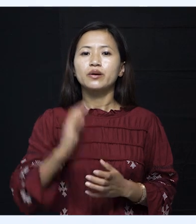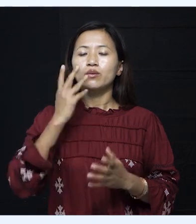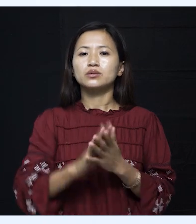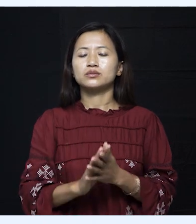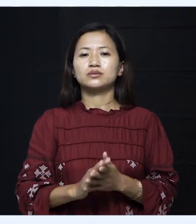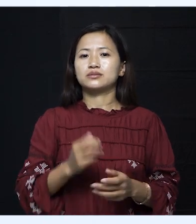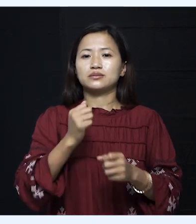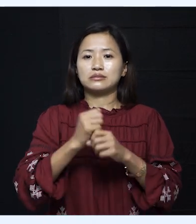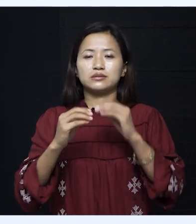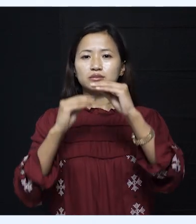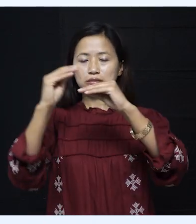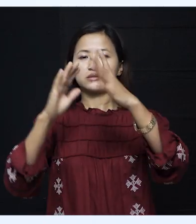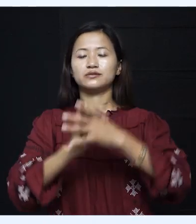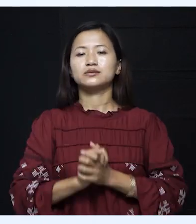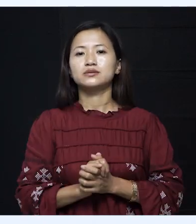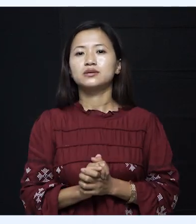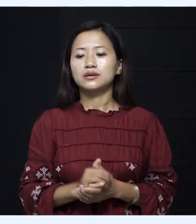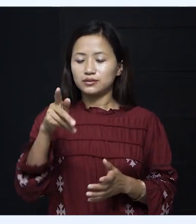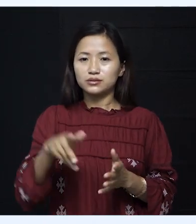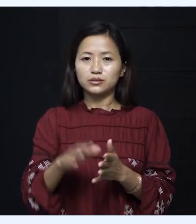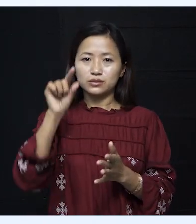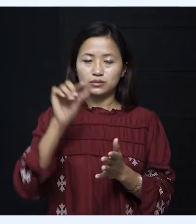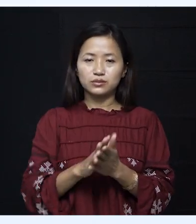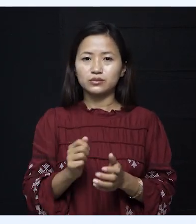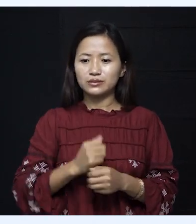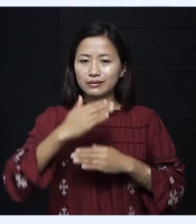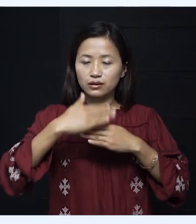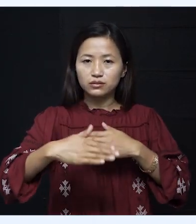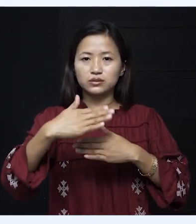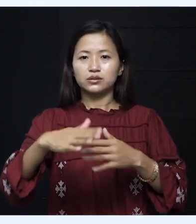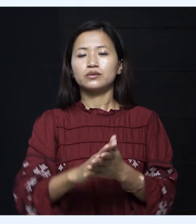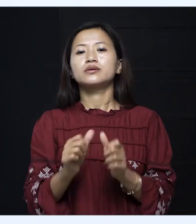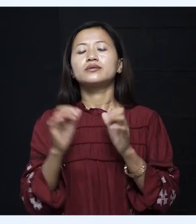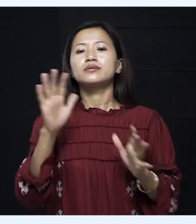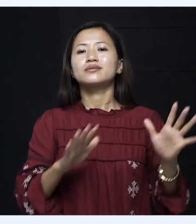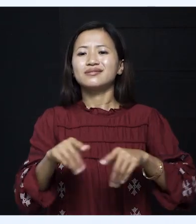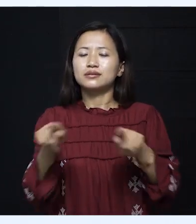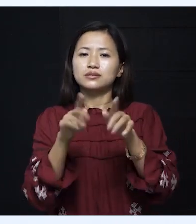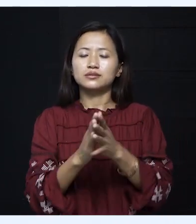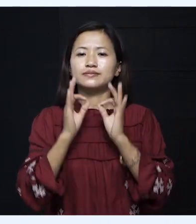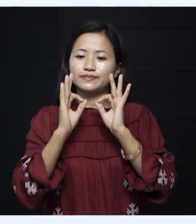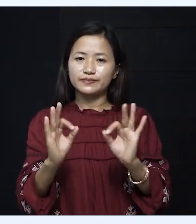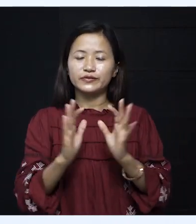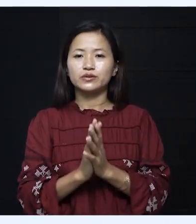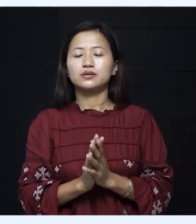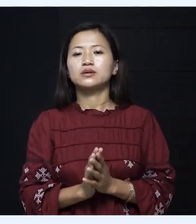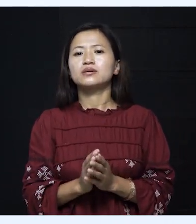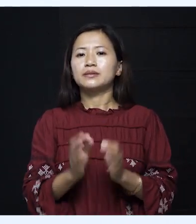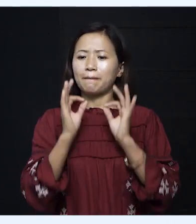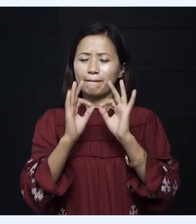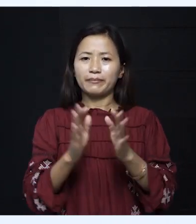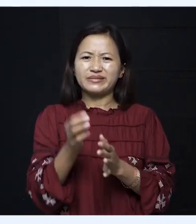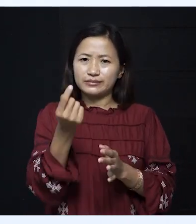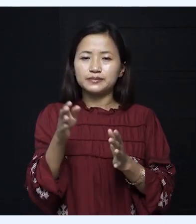say progressive, it is to do with continuing action likely to be perfected or perfected in the